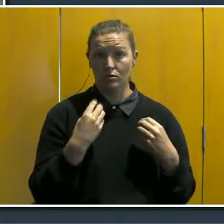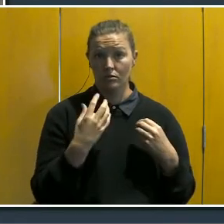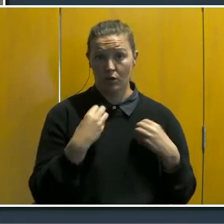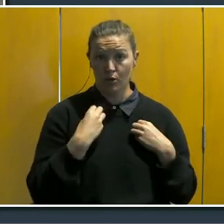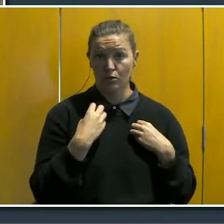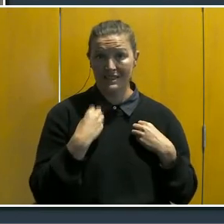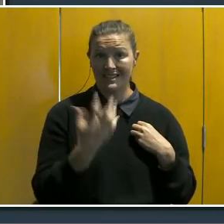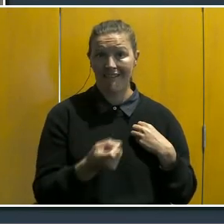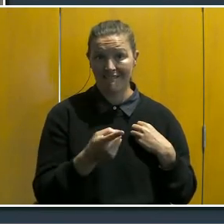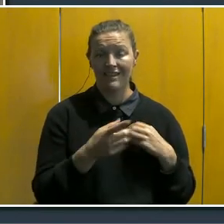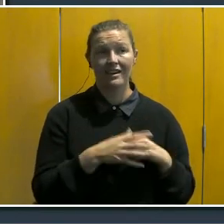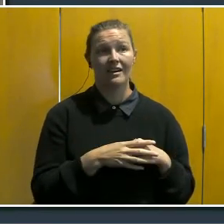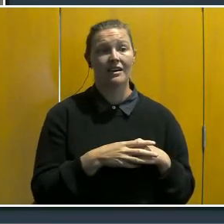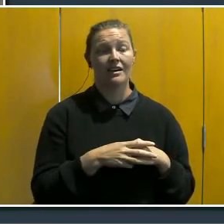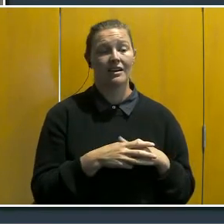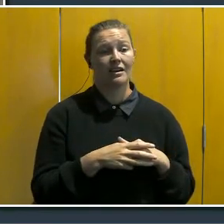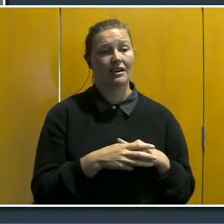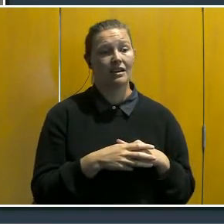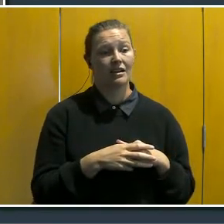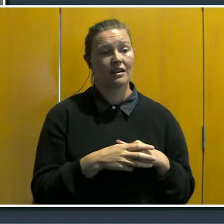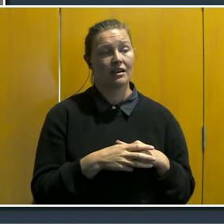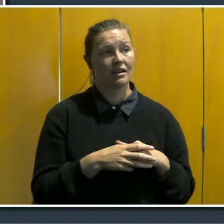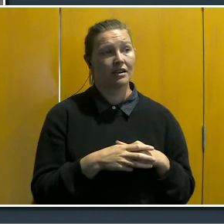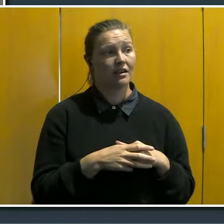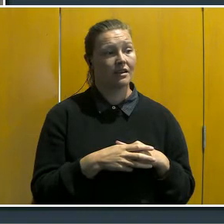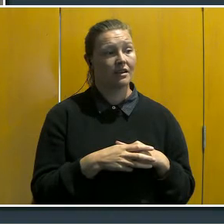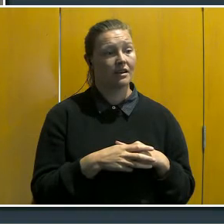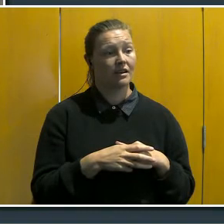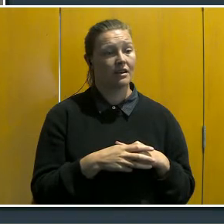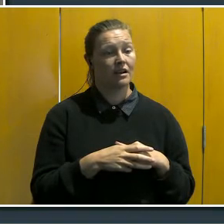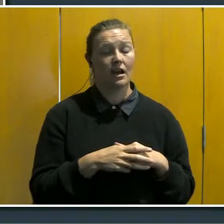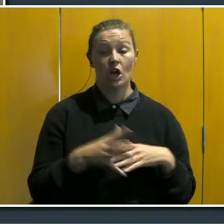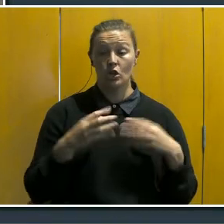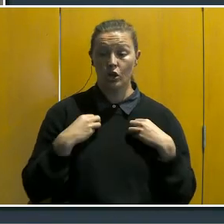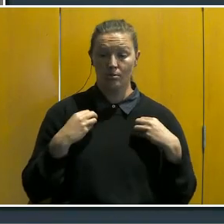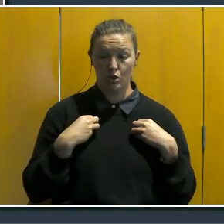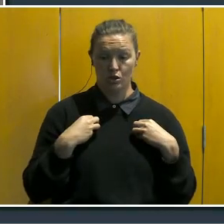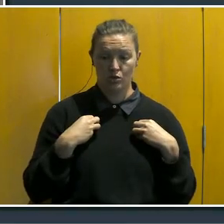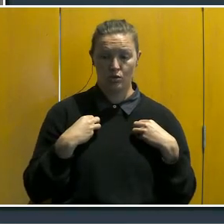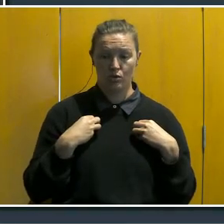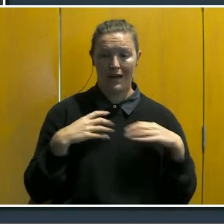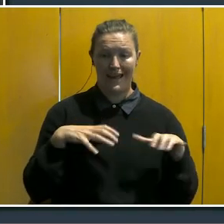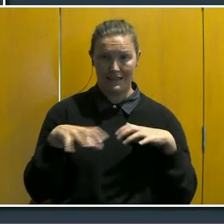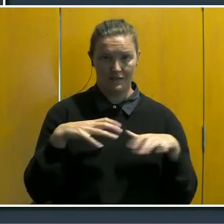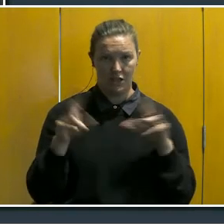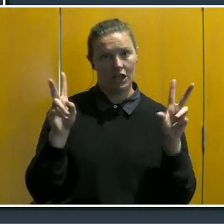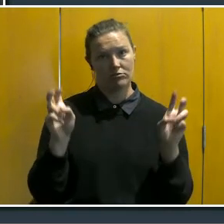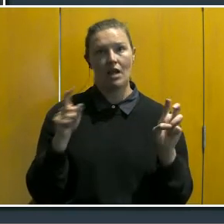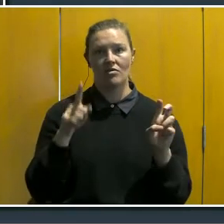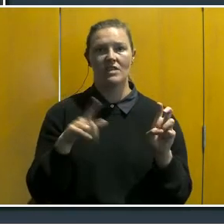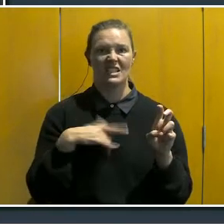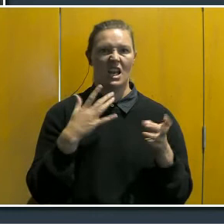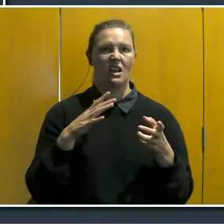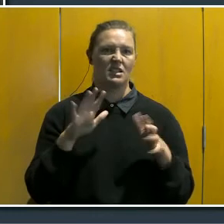due to the size of the property, but there is commercial activity being undertaken? The commercial activity is